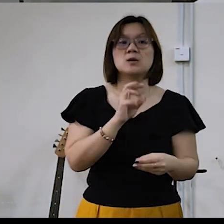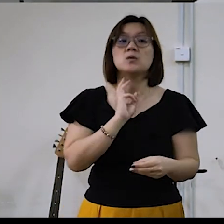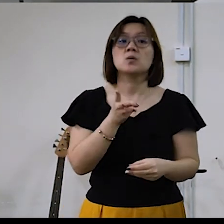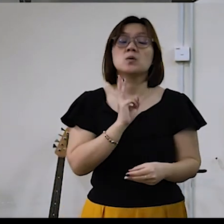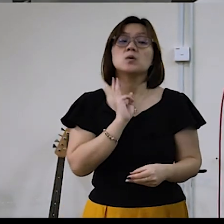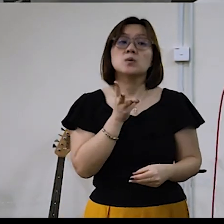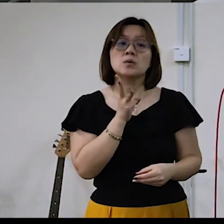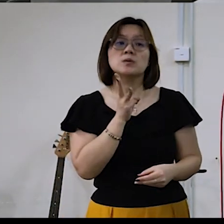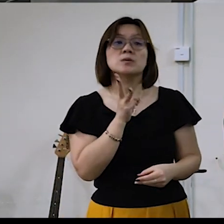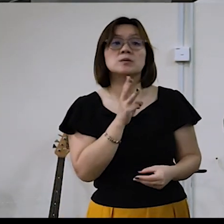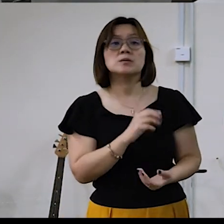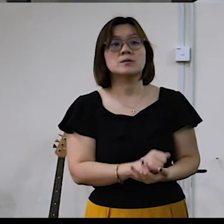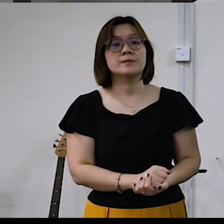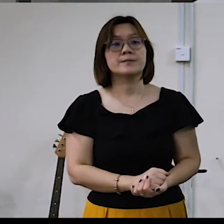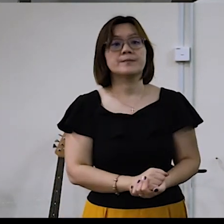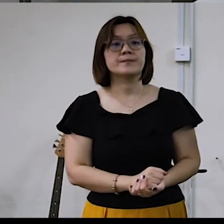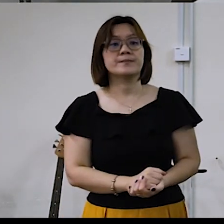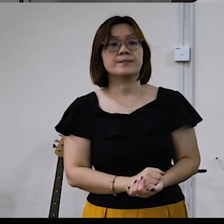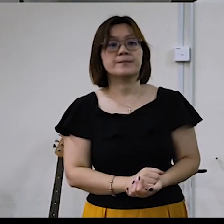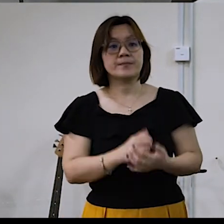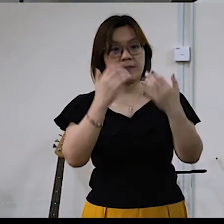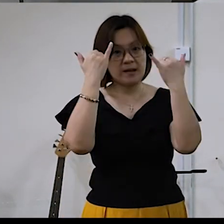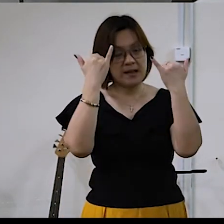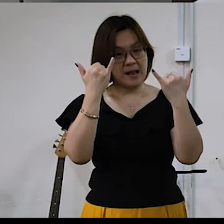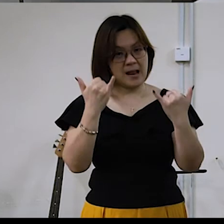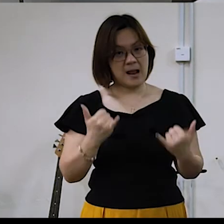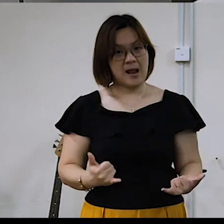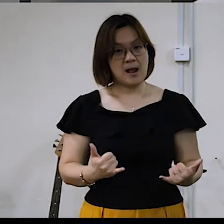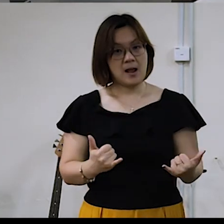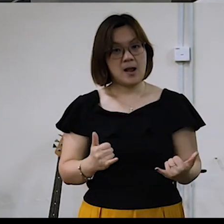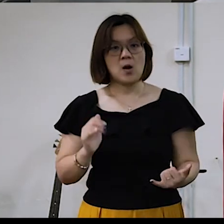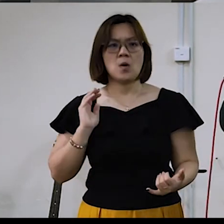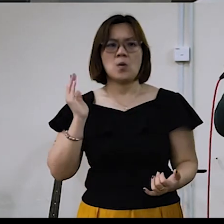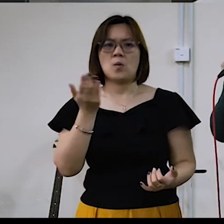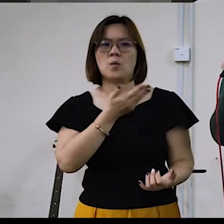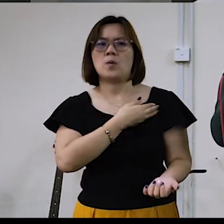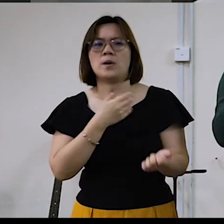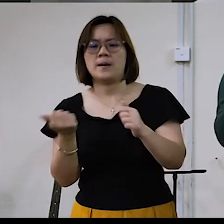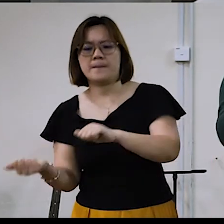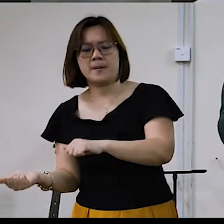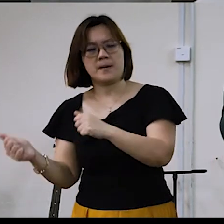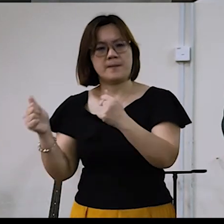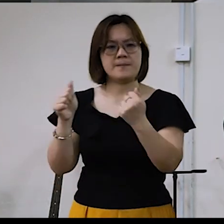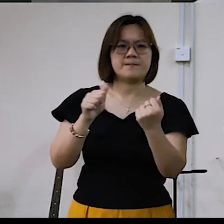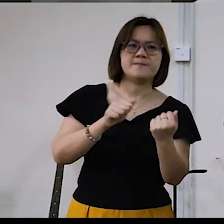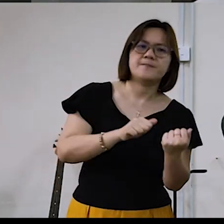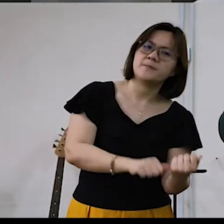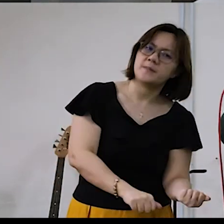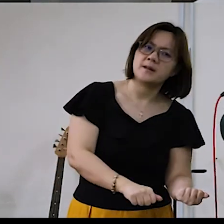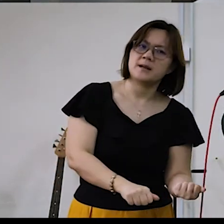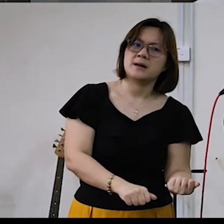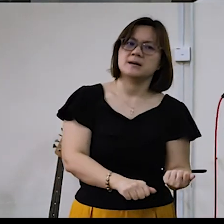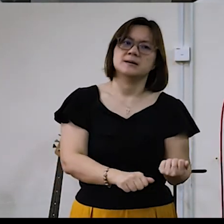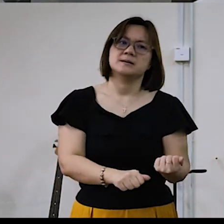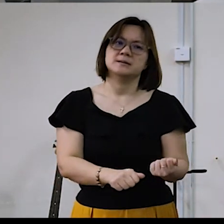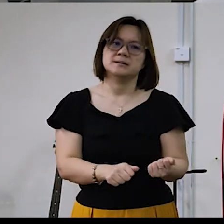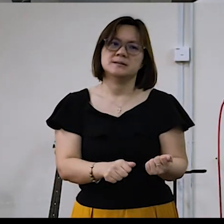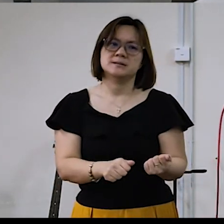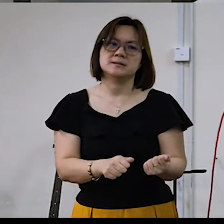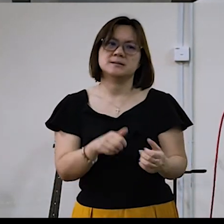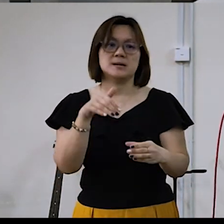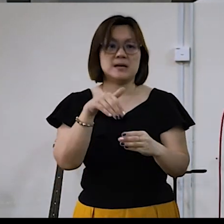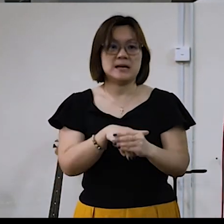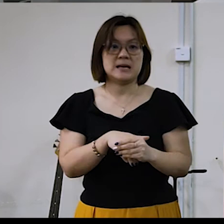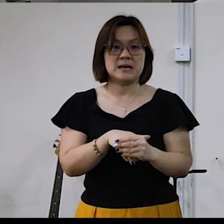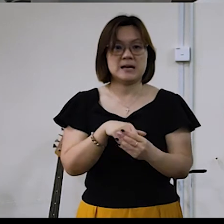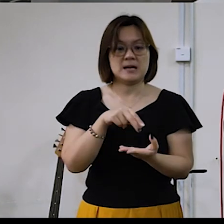New Testament Christians, there are two kinds of baptism. Everybody say two baptisms. Yes, but some